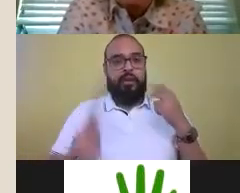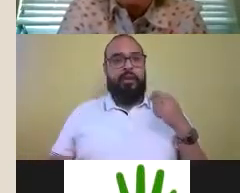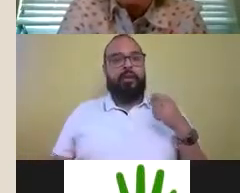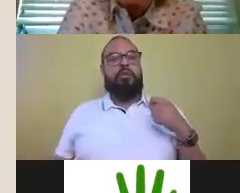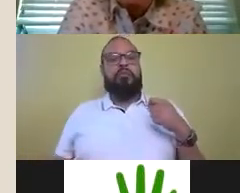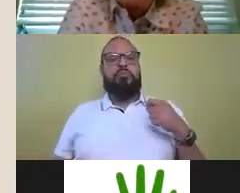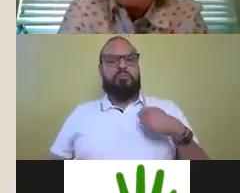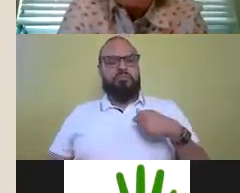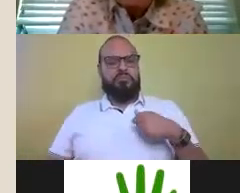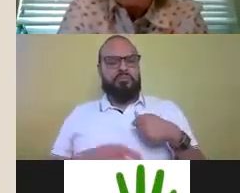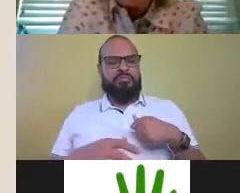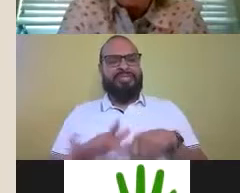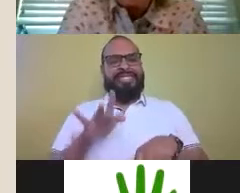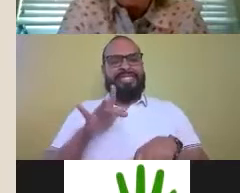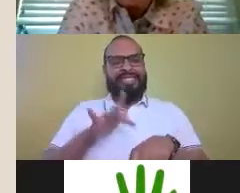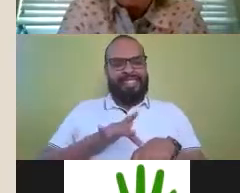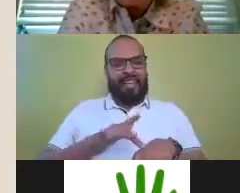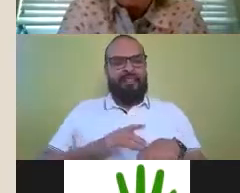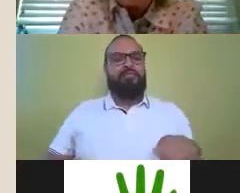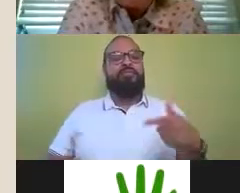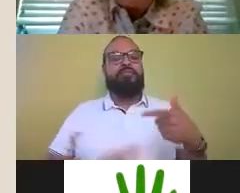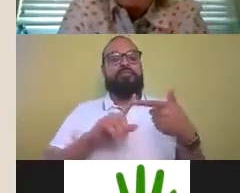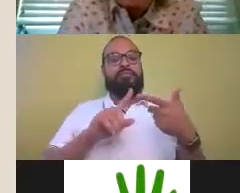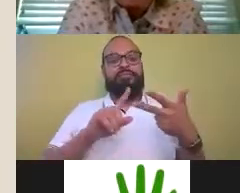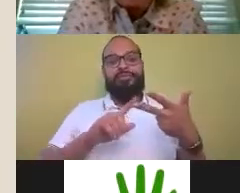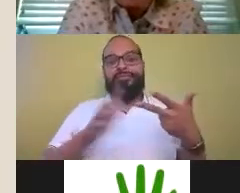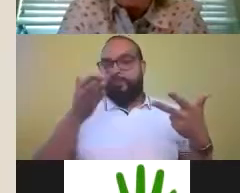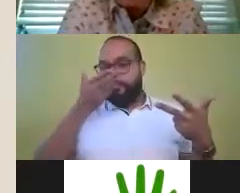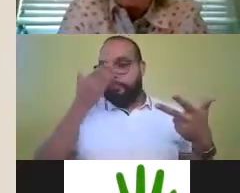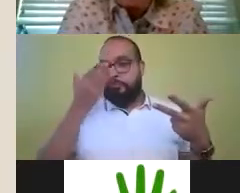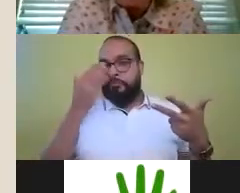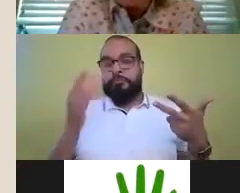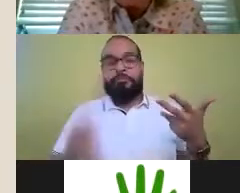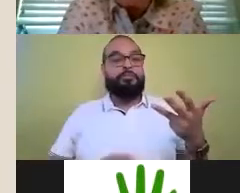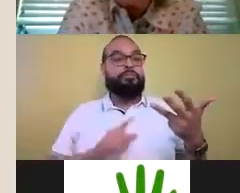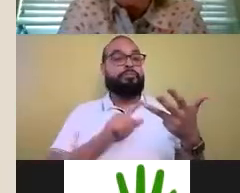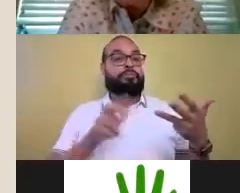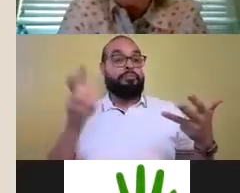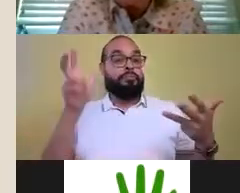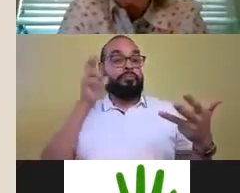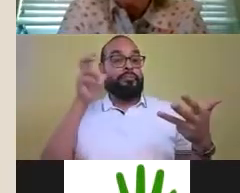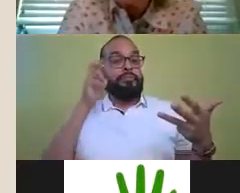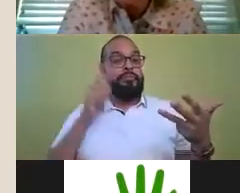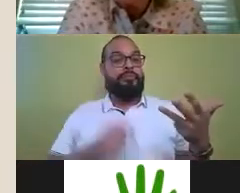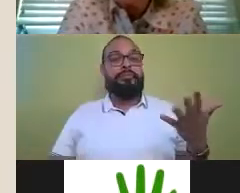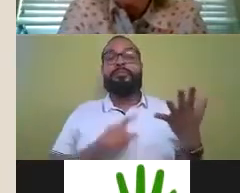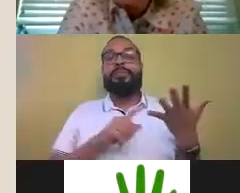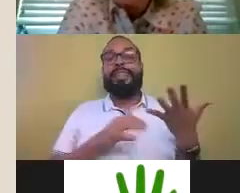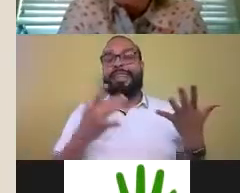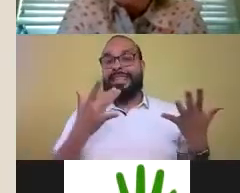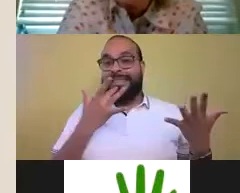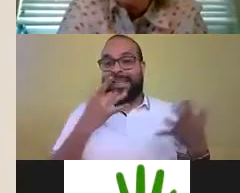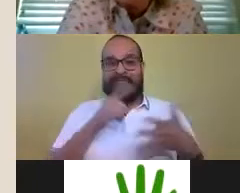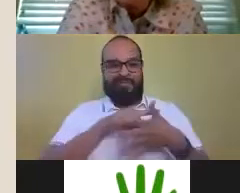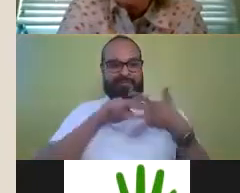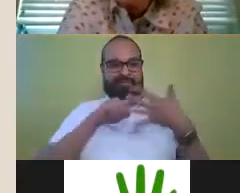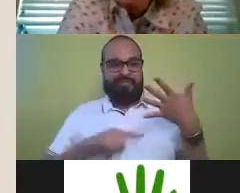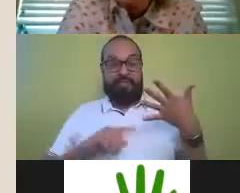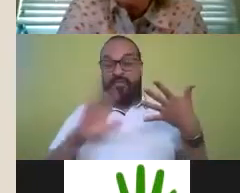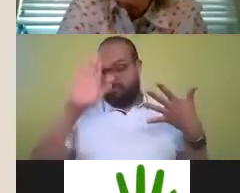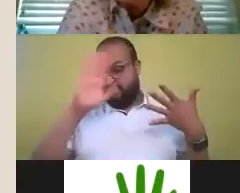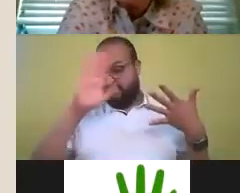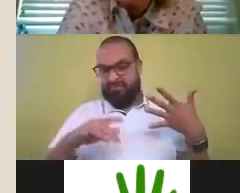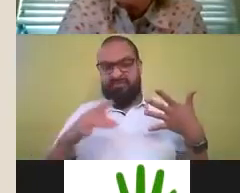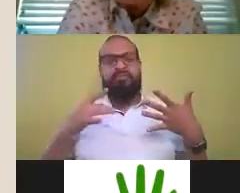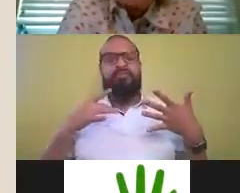sight, our sense of touch, our sense of smell, our sense of hearing, and our sense of taste. We don't learn about